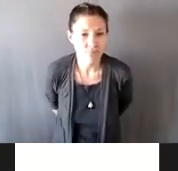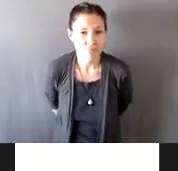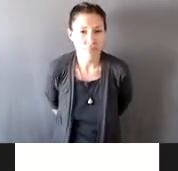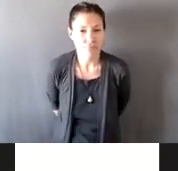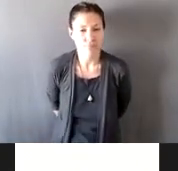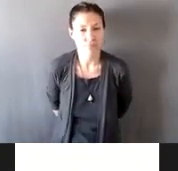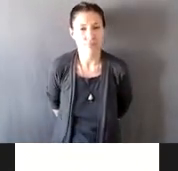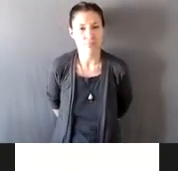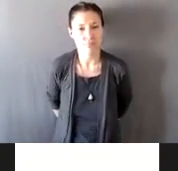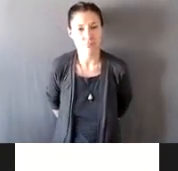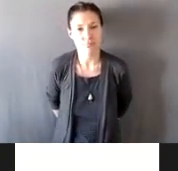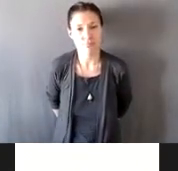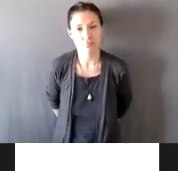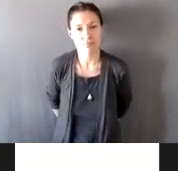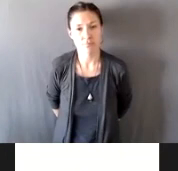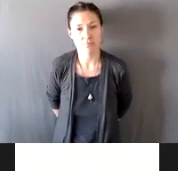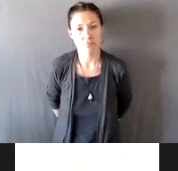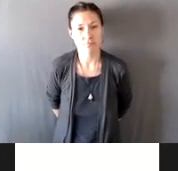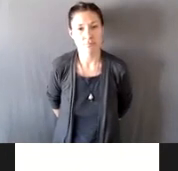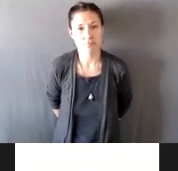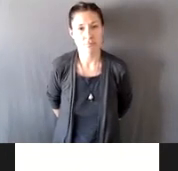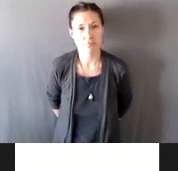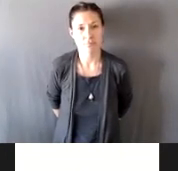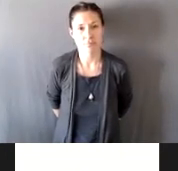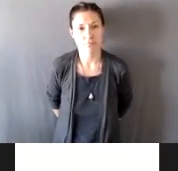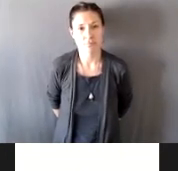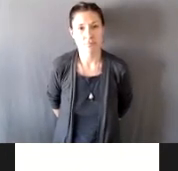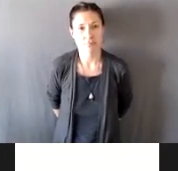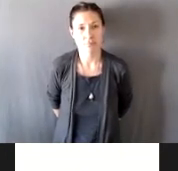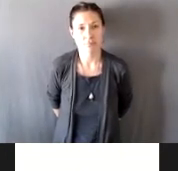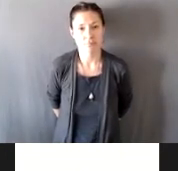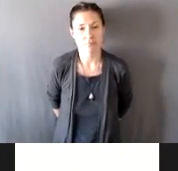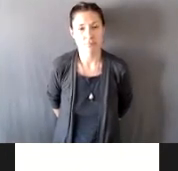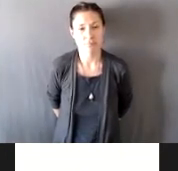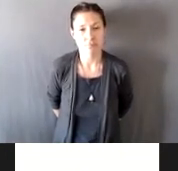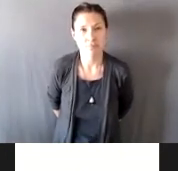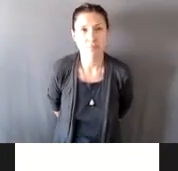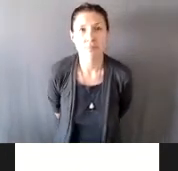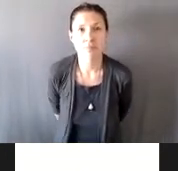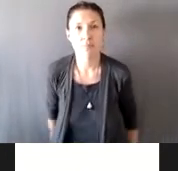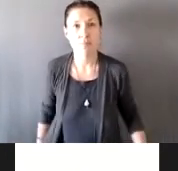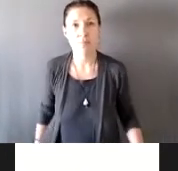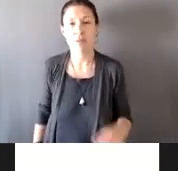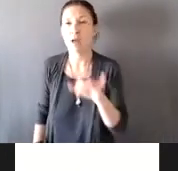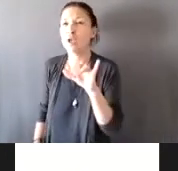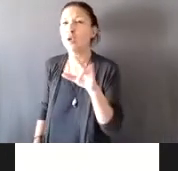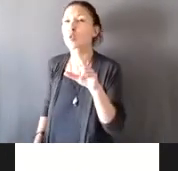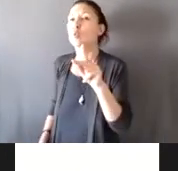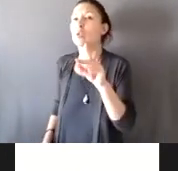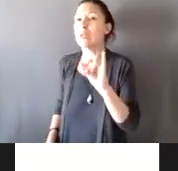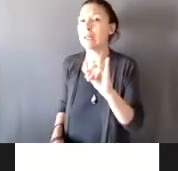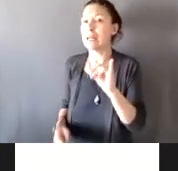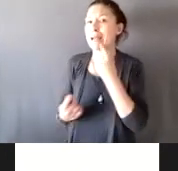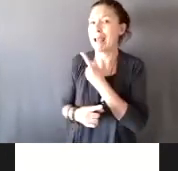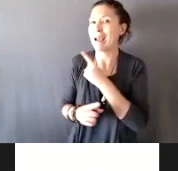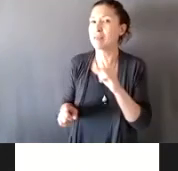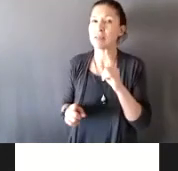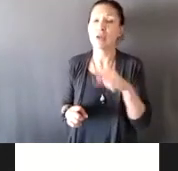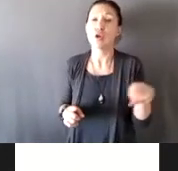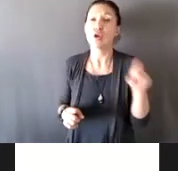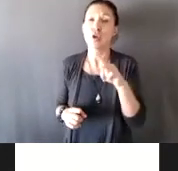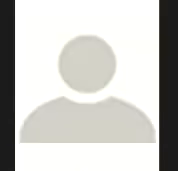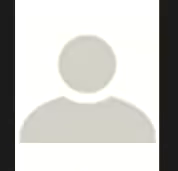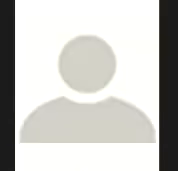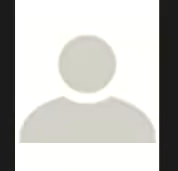As we open up space too, I encourage folks to unmute themselves, maybe flash up a reaction